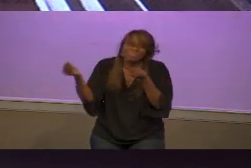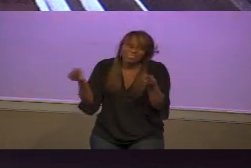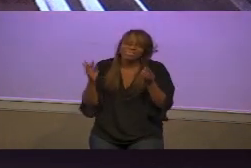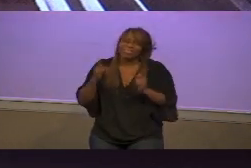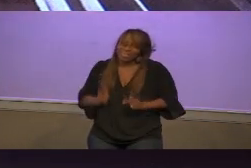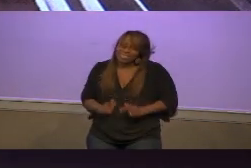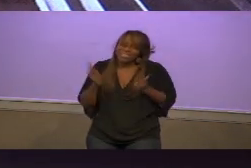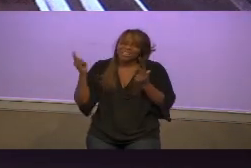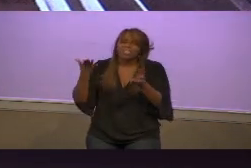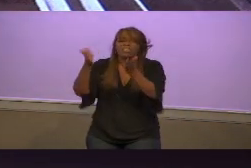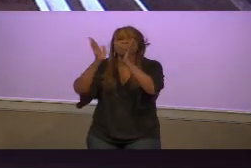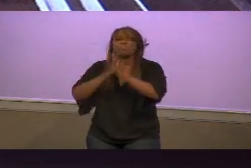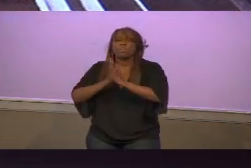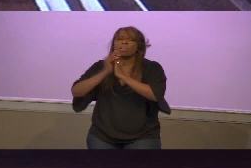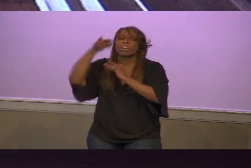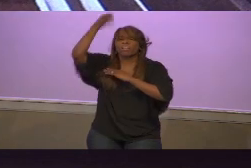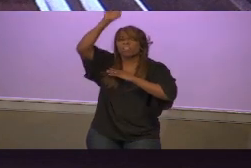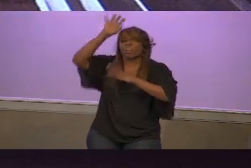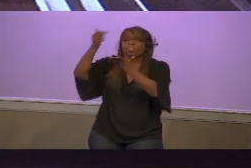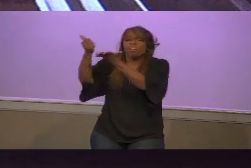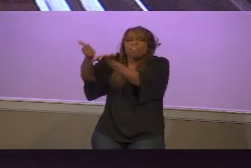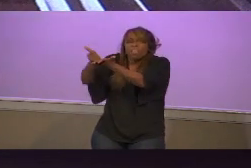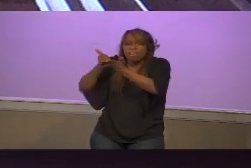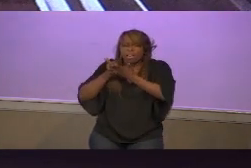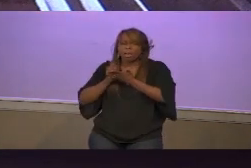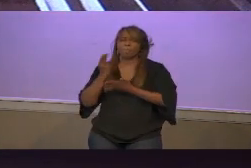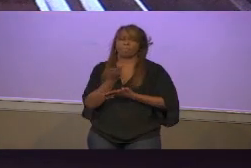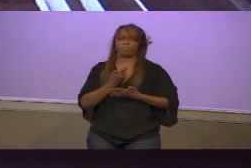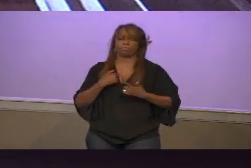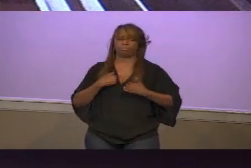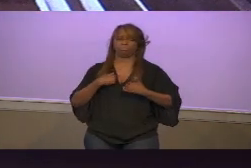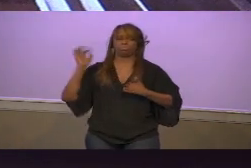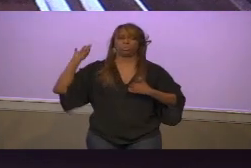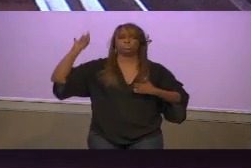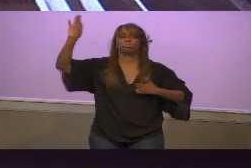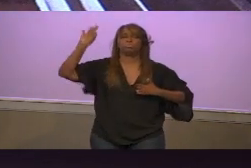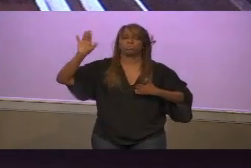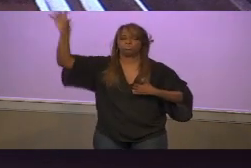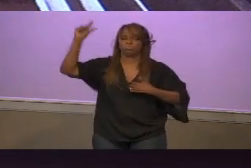Now, Lord God, we pray today that you might help us to preach your word.